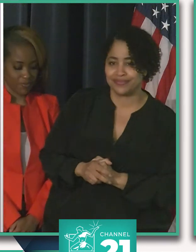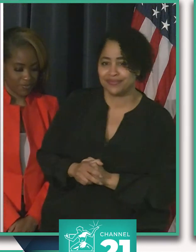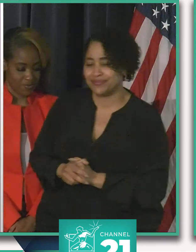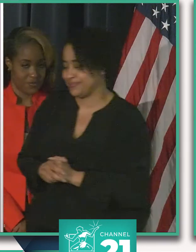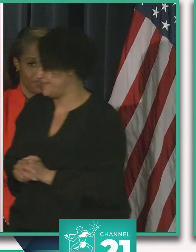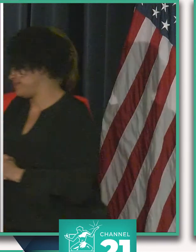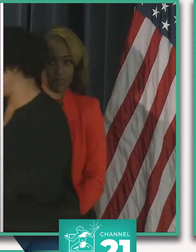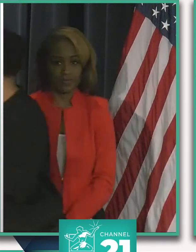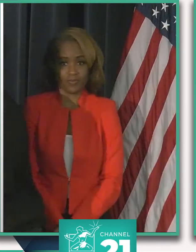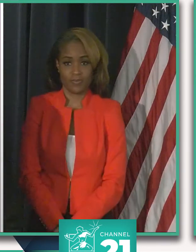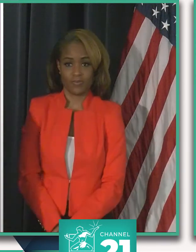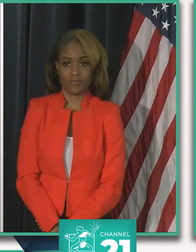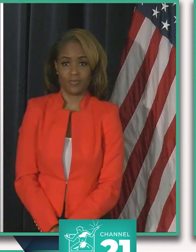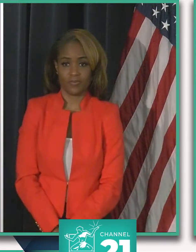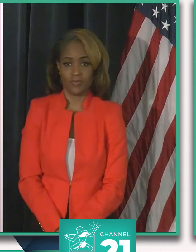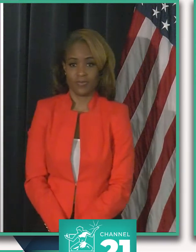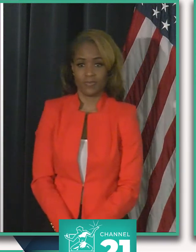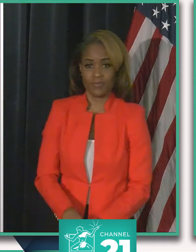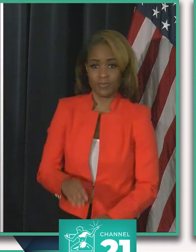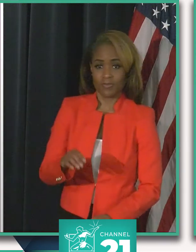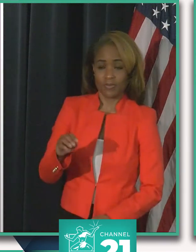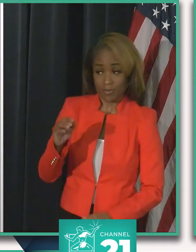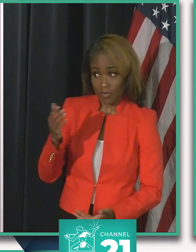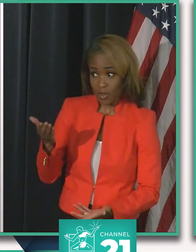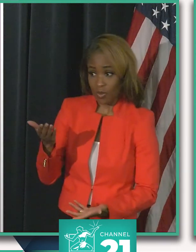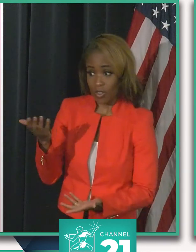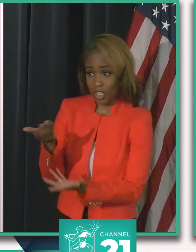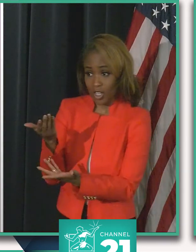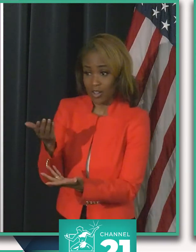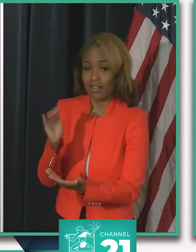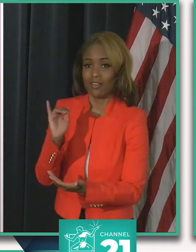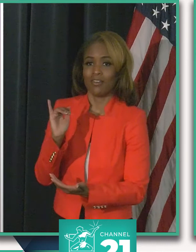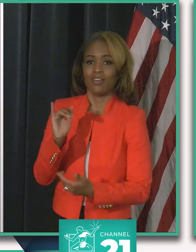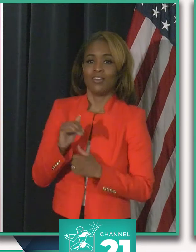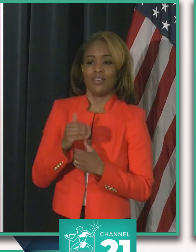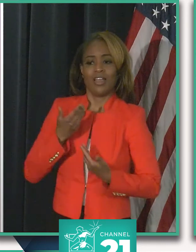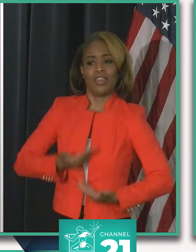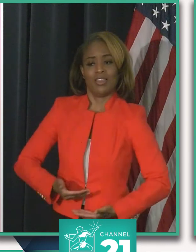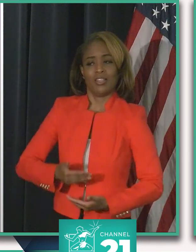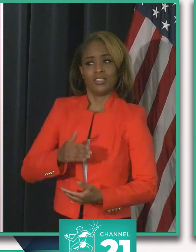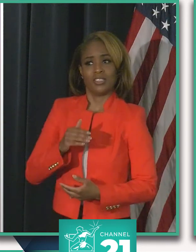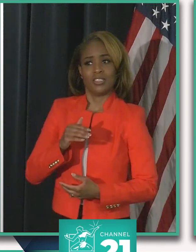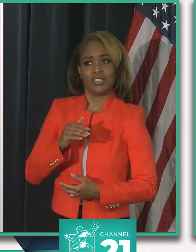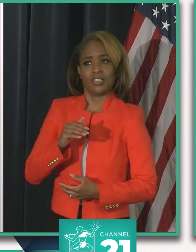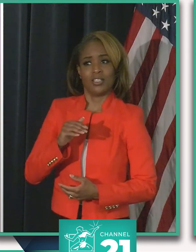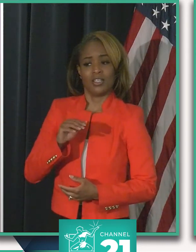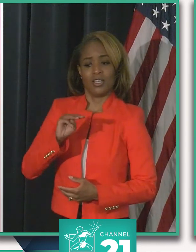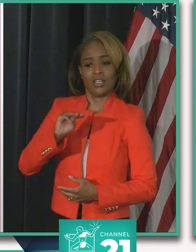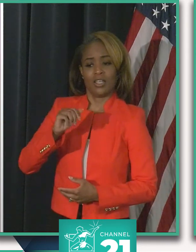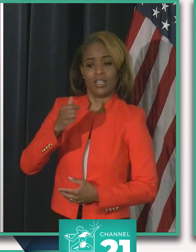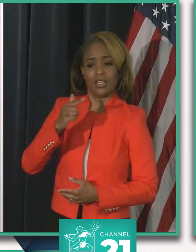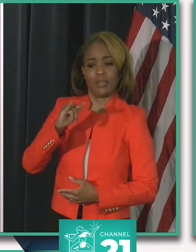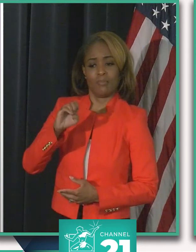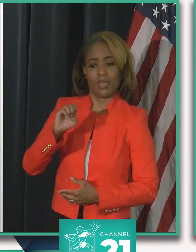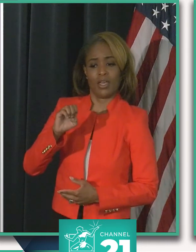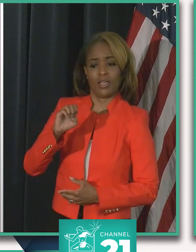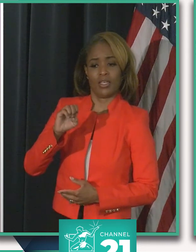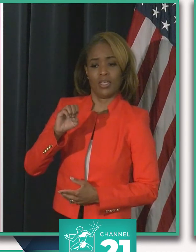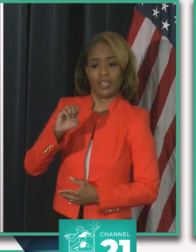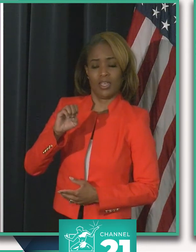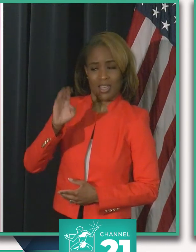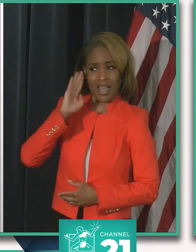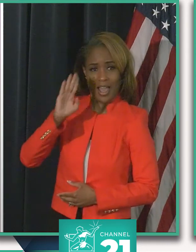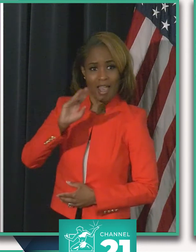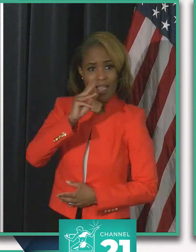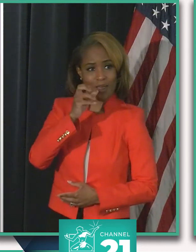093. Okay, if your phone number ends in 09, there we go. This is Peggy Noble. Hi, Mayor